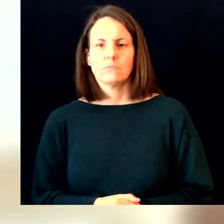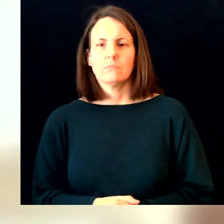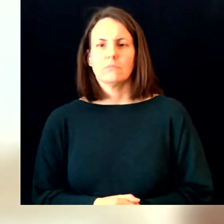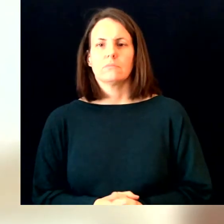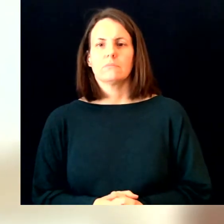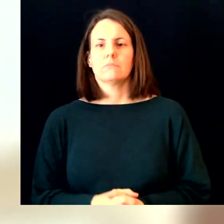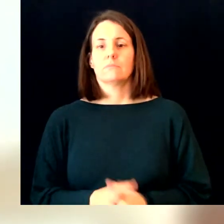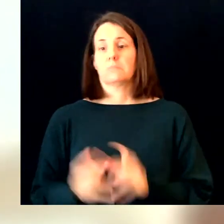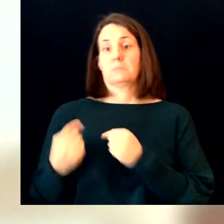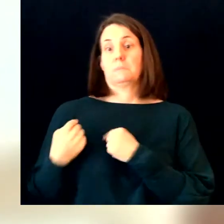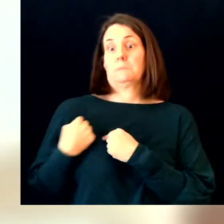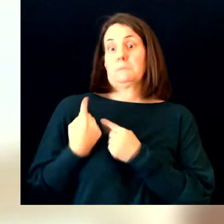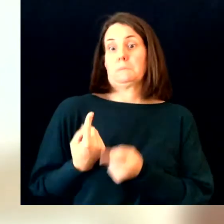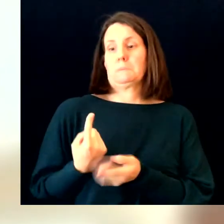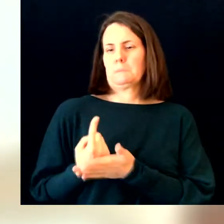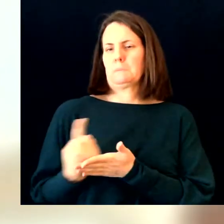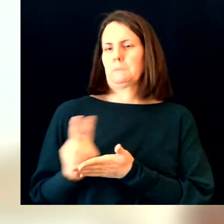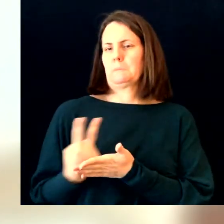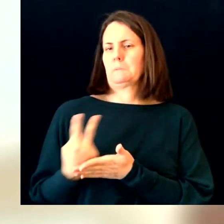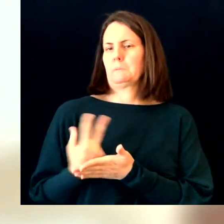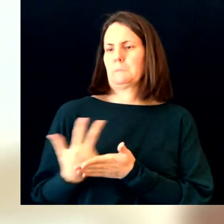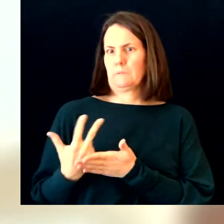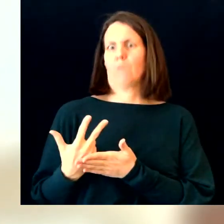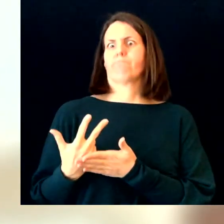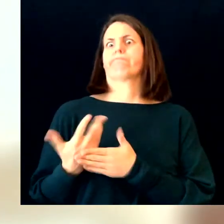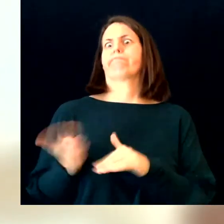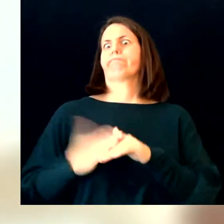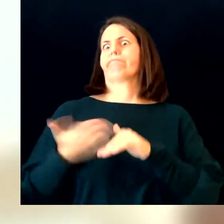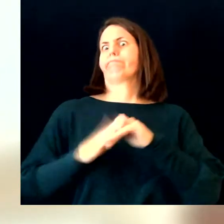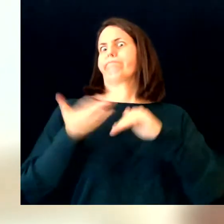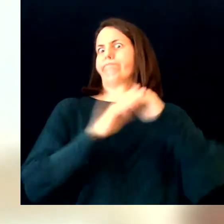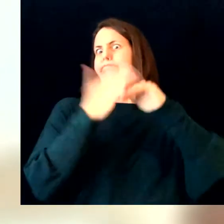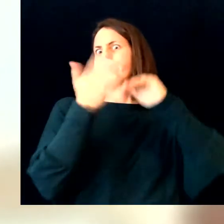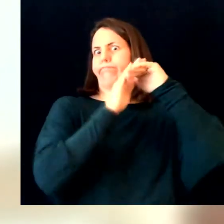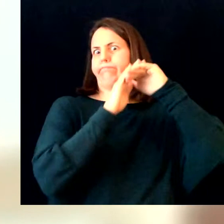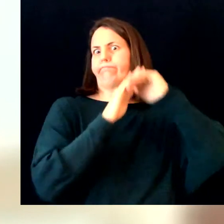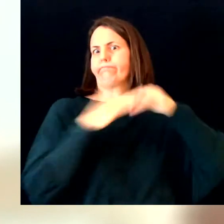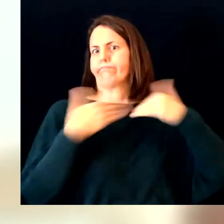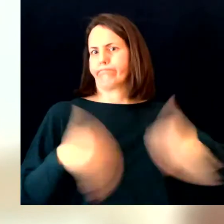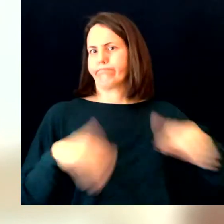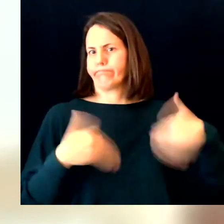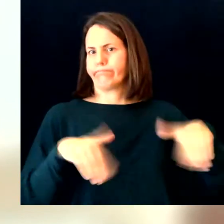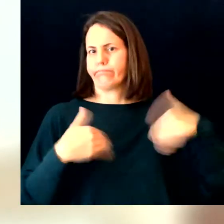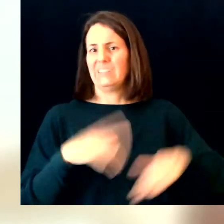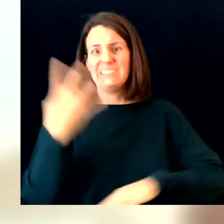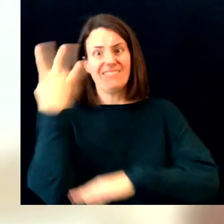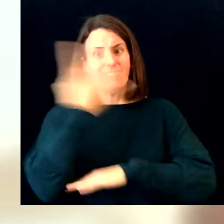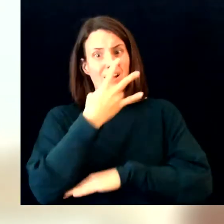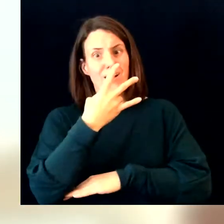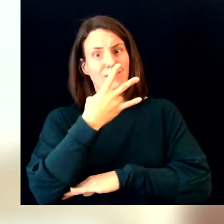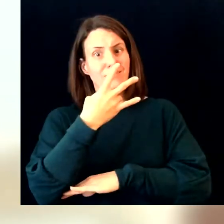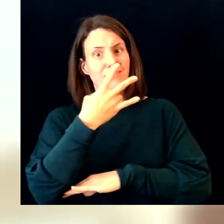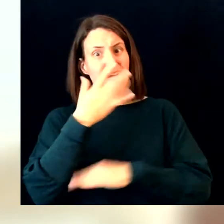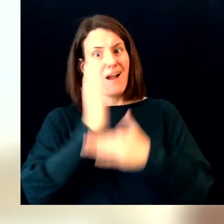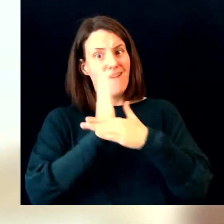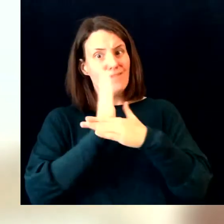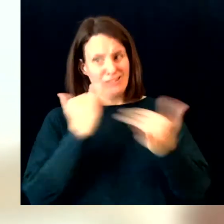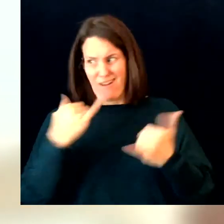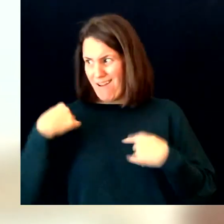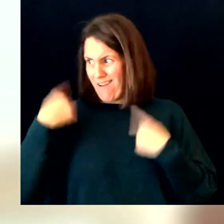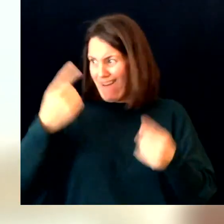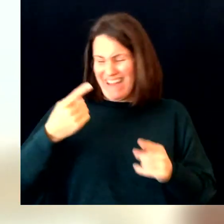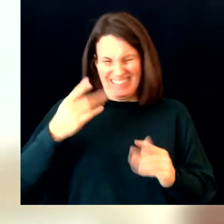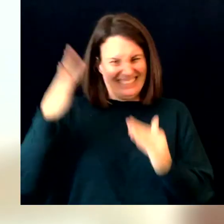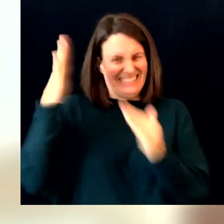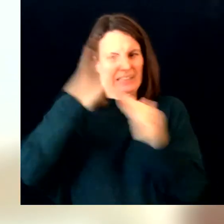said, today that is higher than it has been ever during the pandemic. The question of wastewater treatment is been an